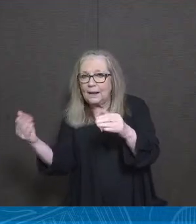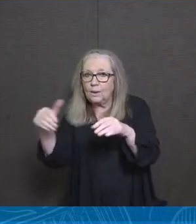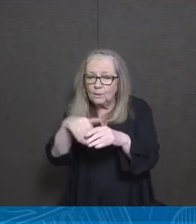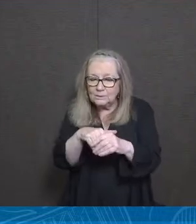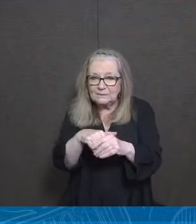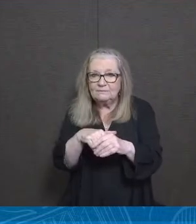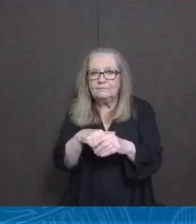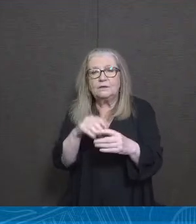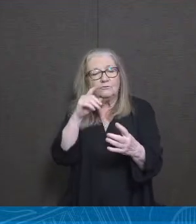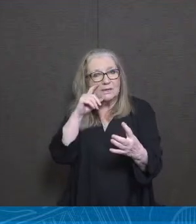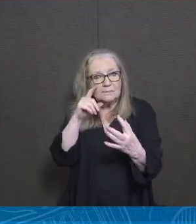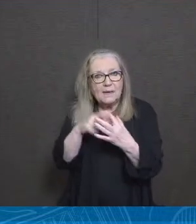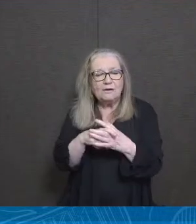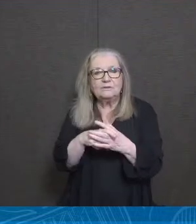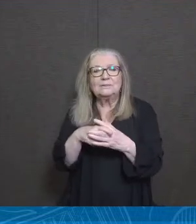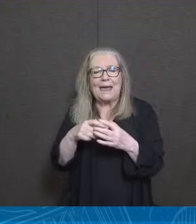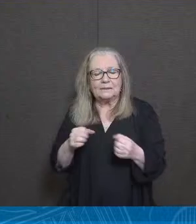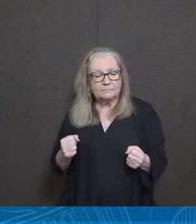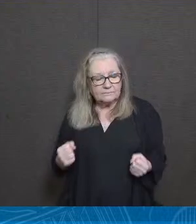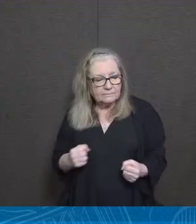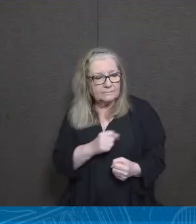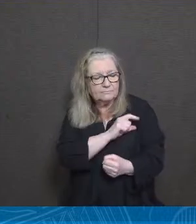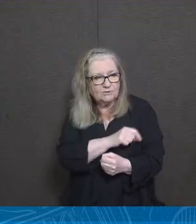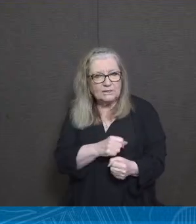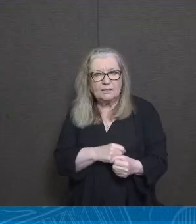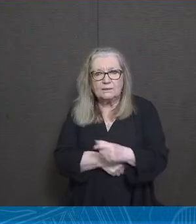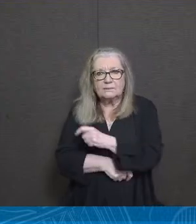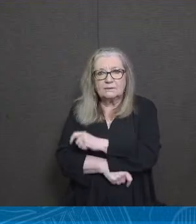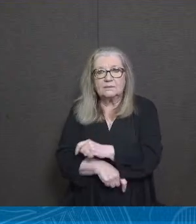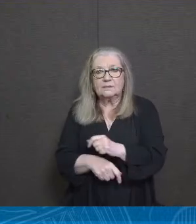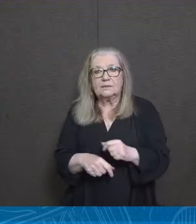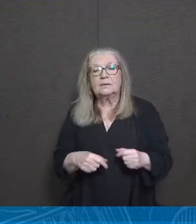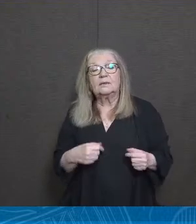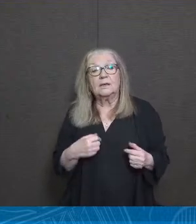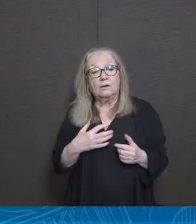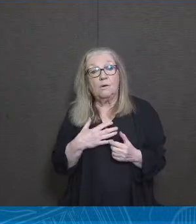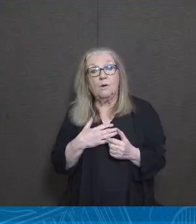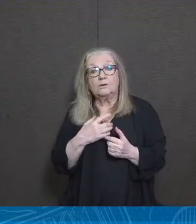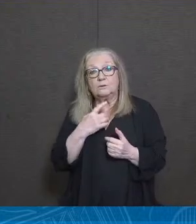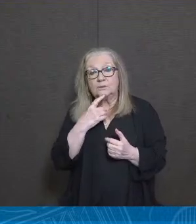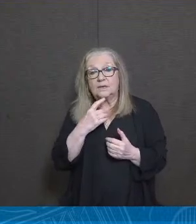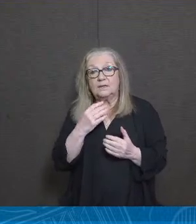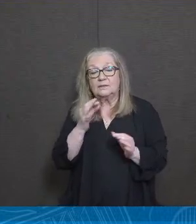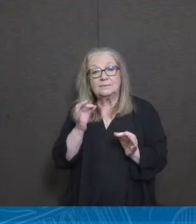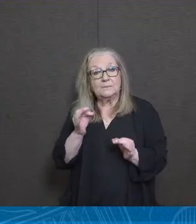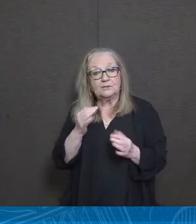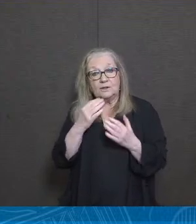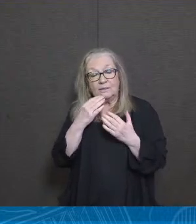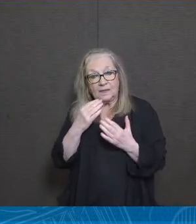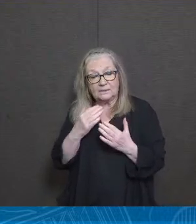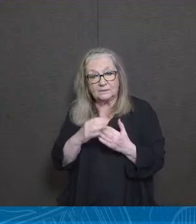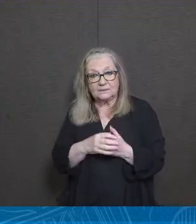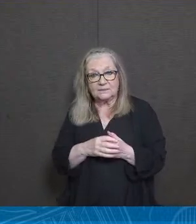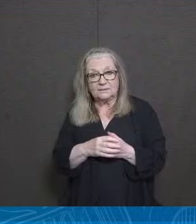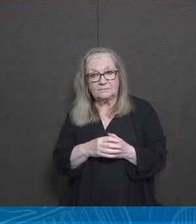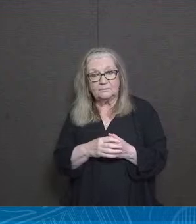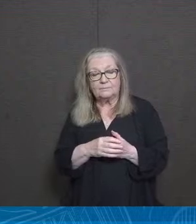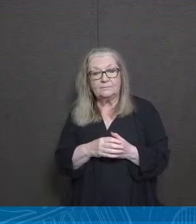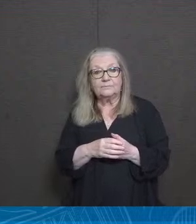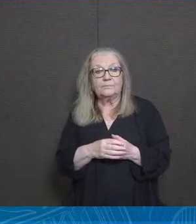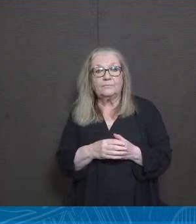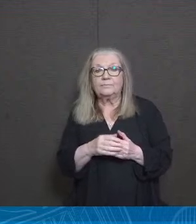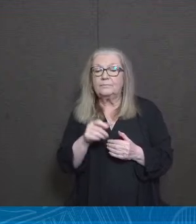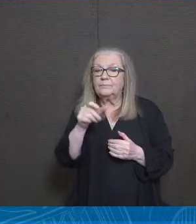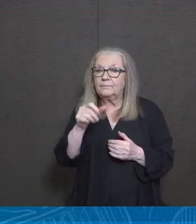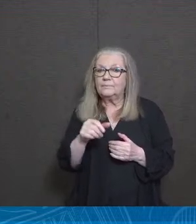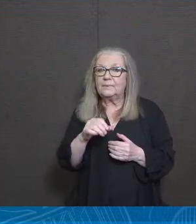resilient. I would like to take the opportunity to give special thanks to Ms. Chinatsu